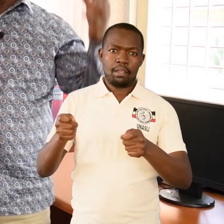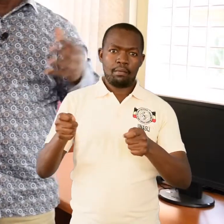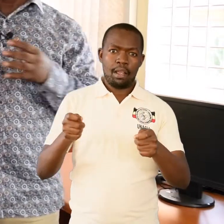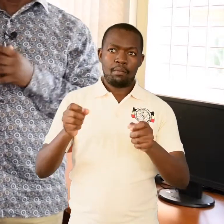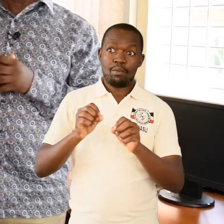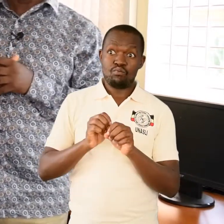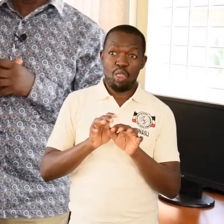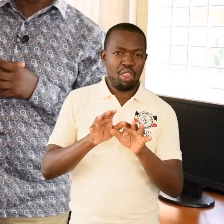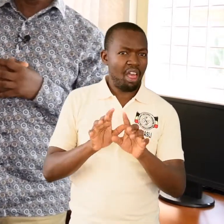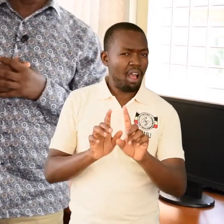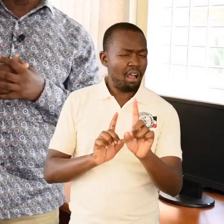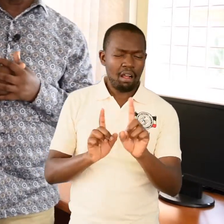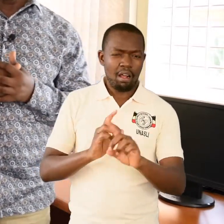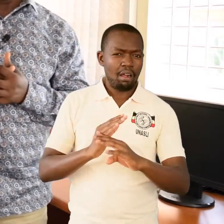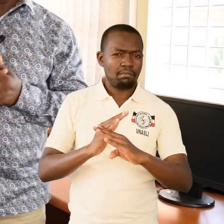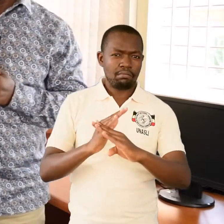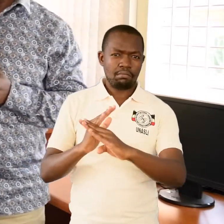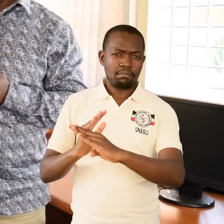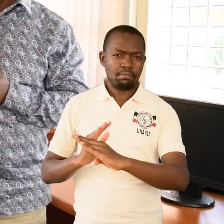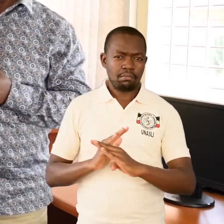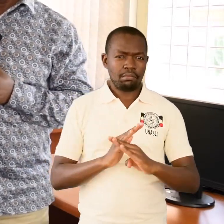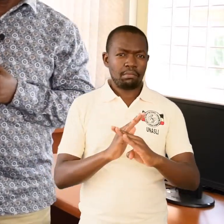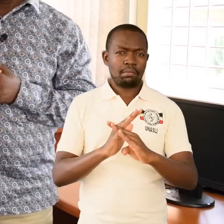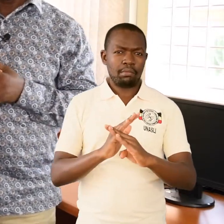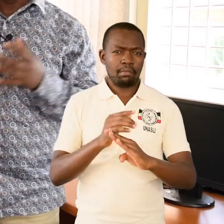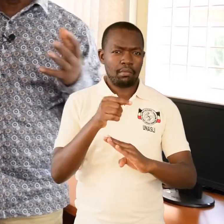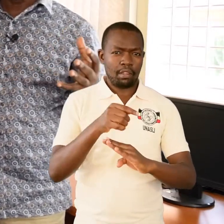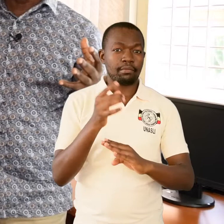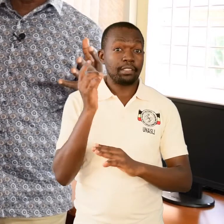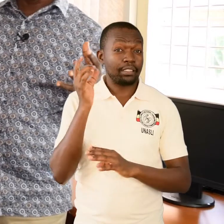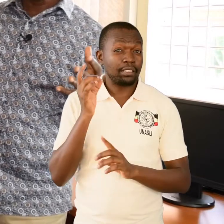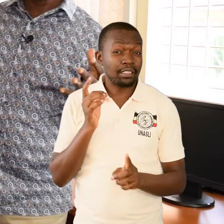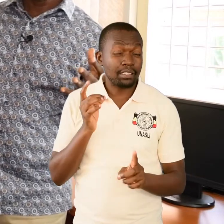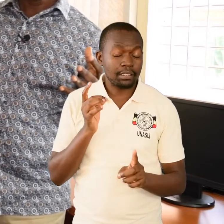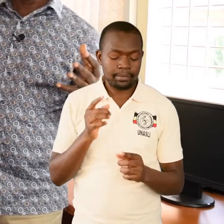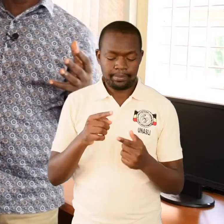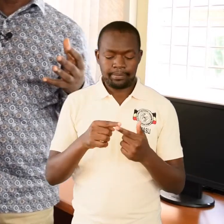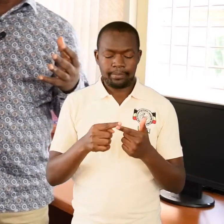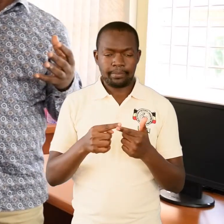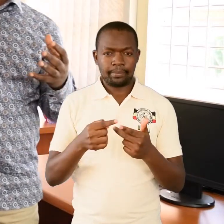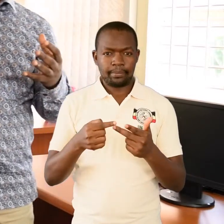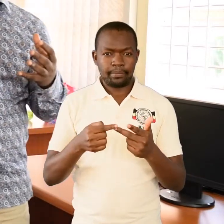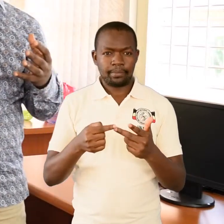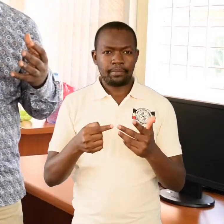spread of this disease. And these included